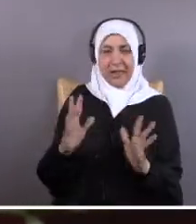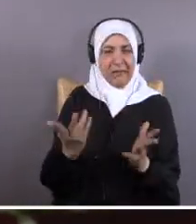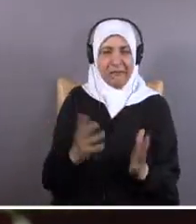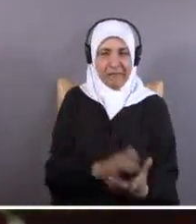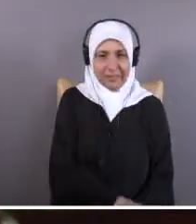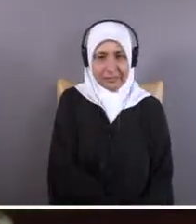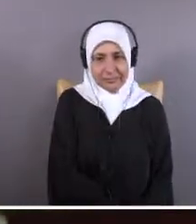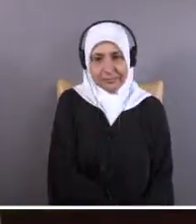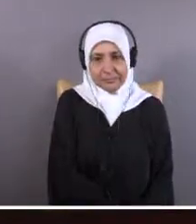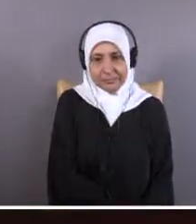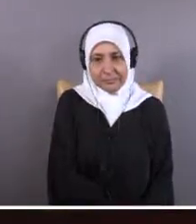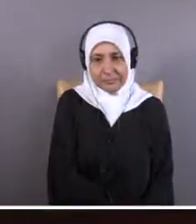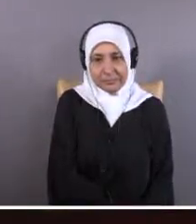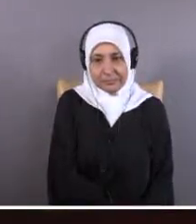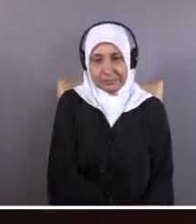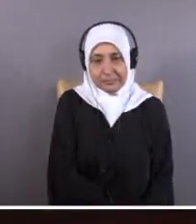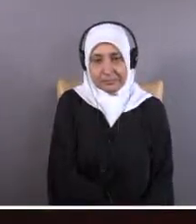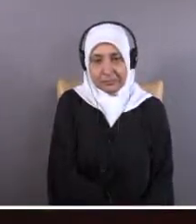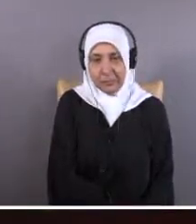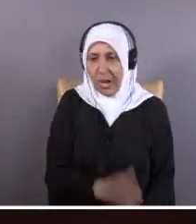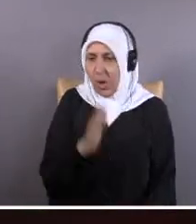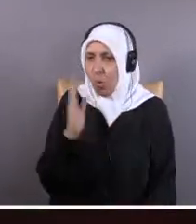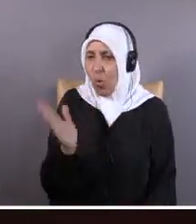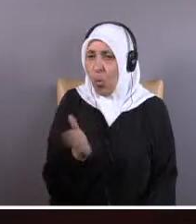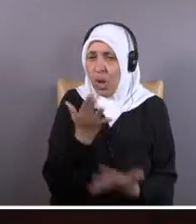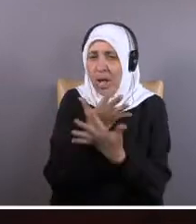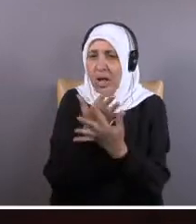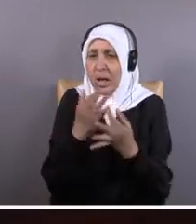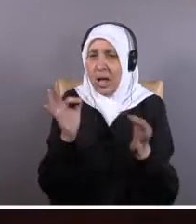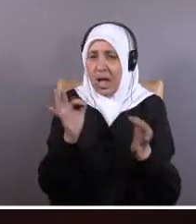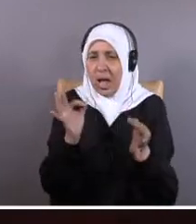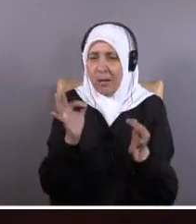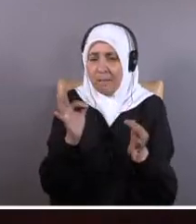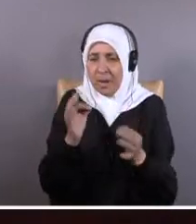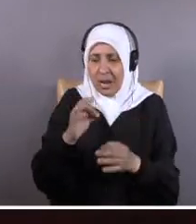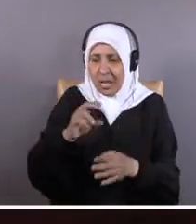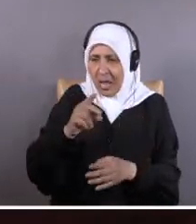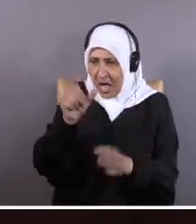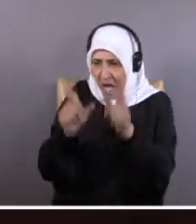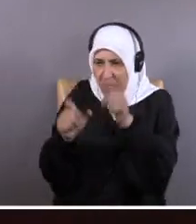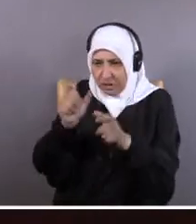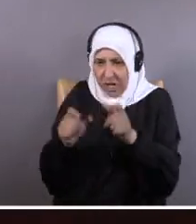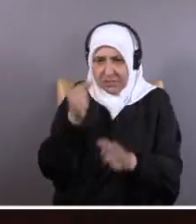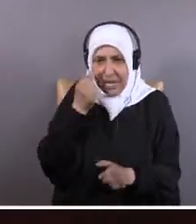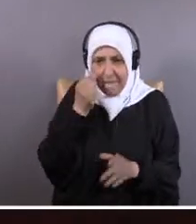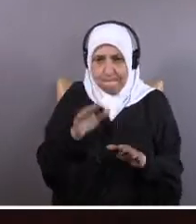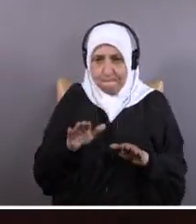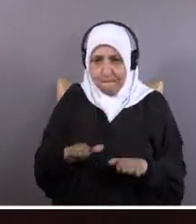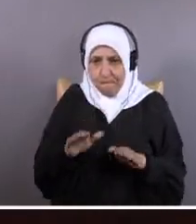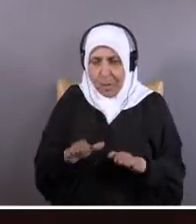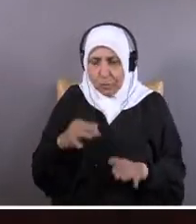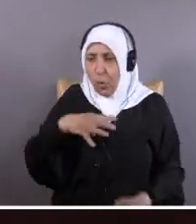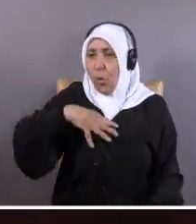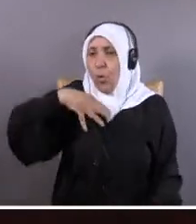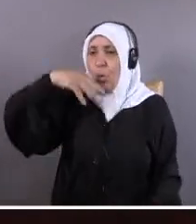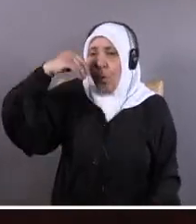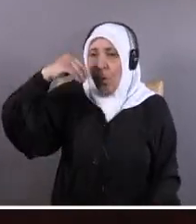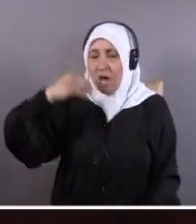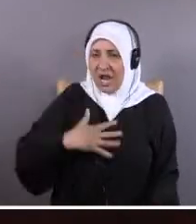and all of the physical being, so the spirit, the emotion, the mind, and the body.